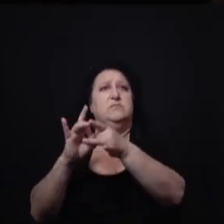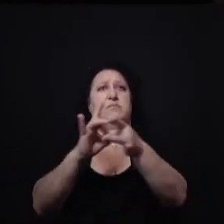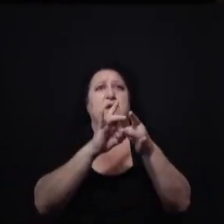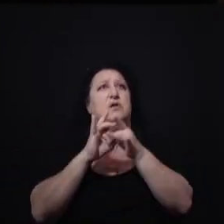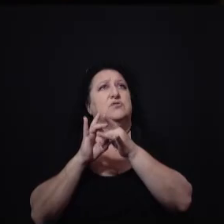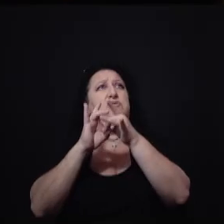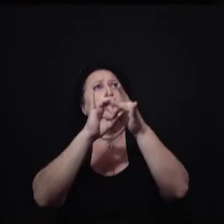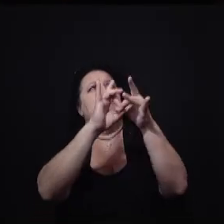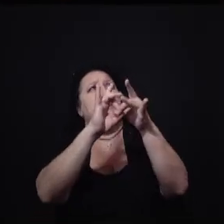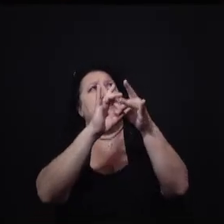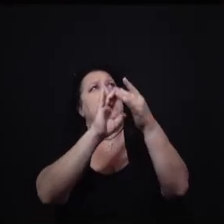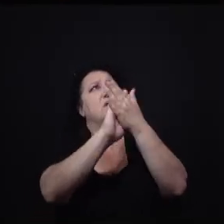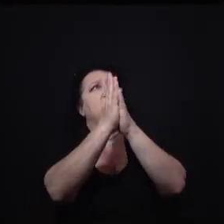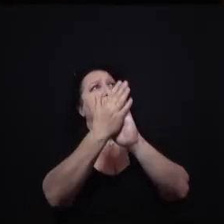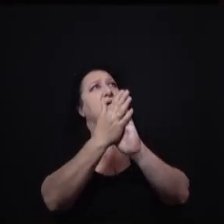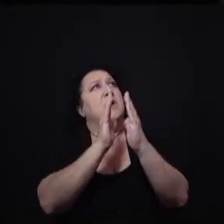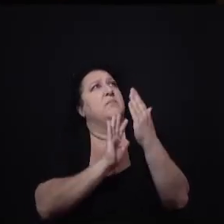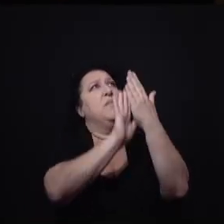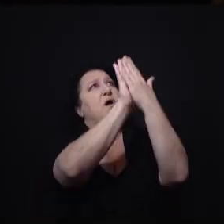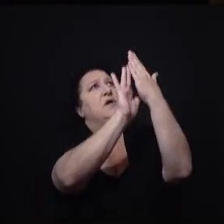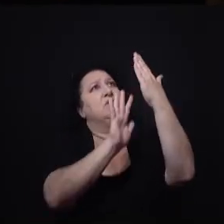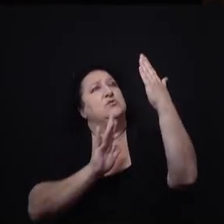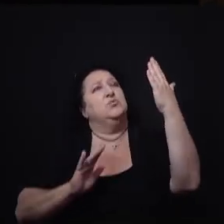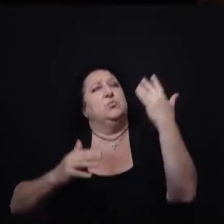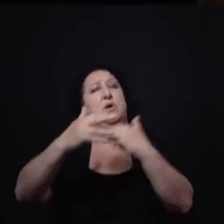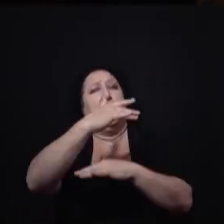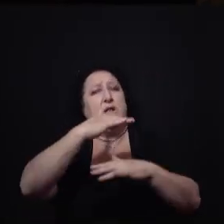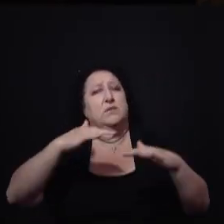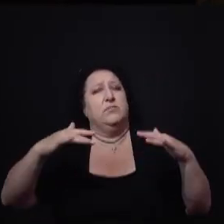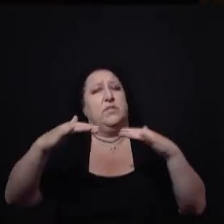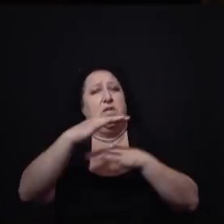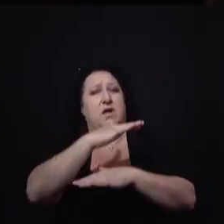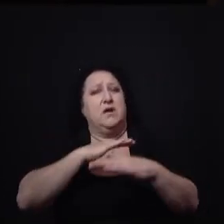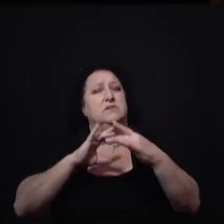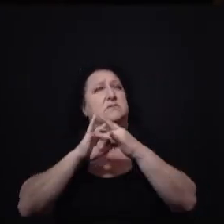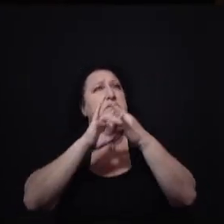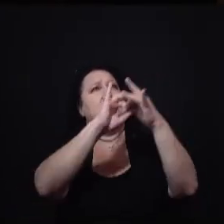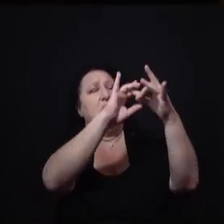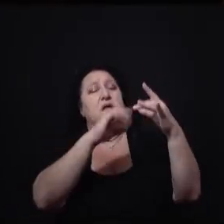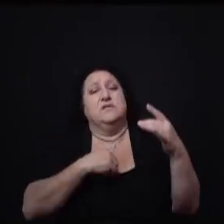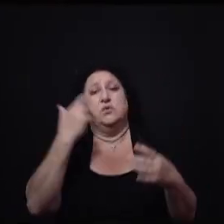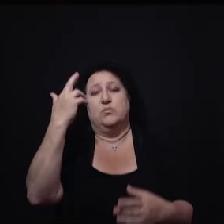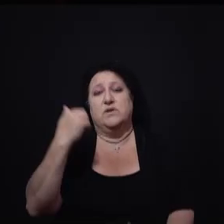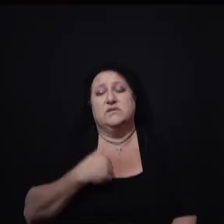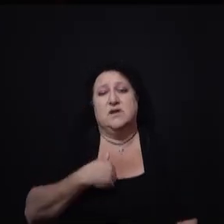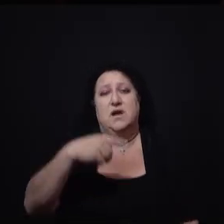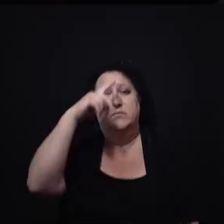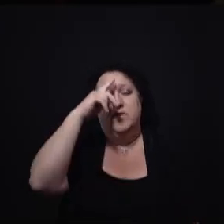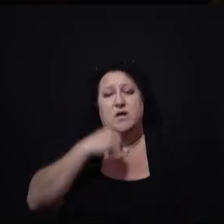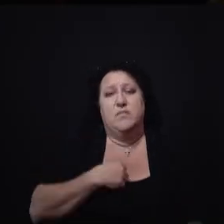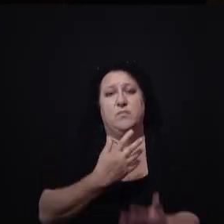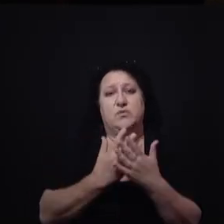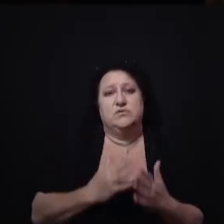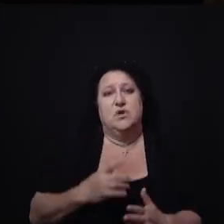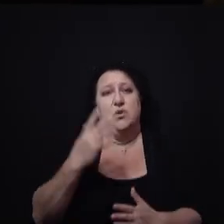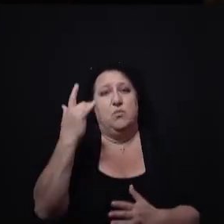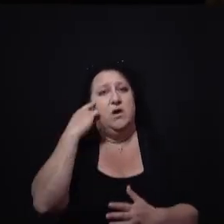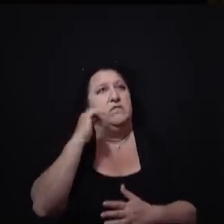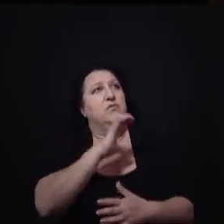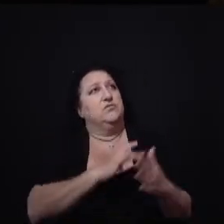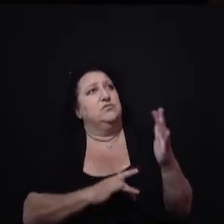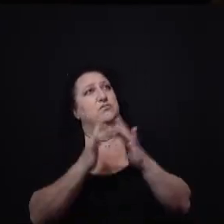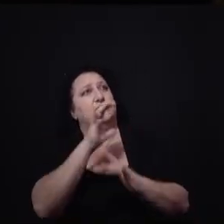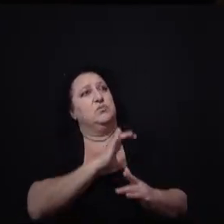God. This is the reason that I, Paul, am a prisoner for Christ Jesus for the sake of you